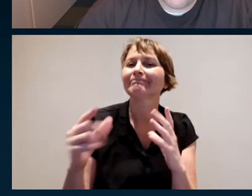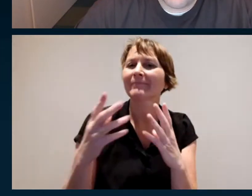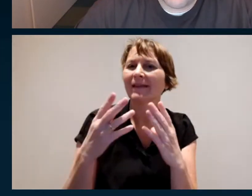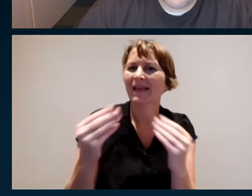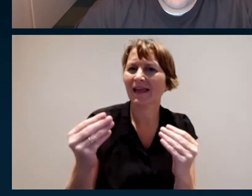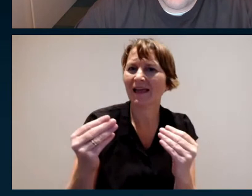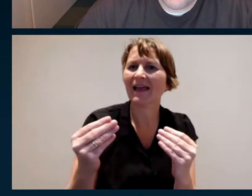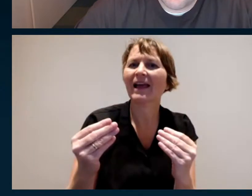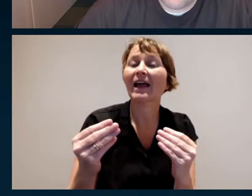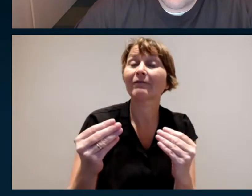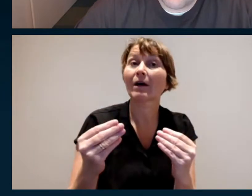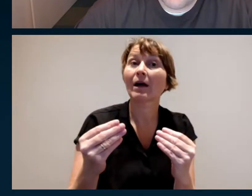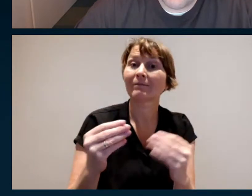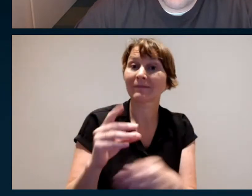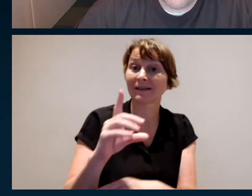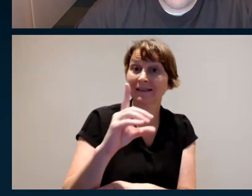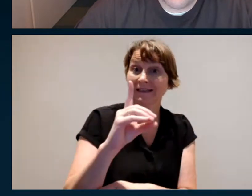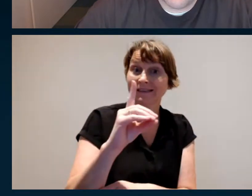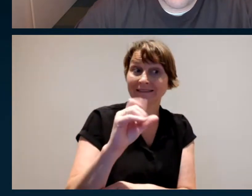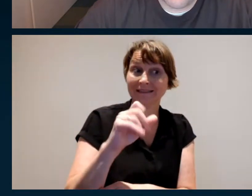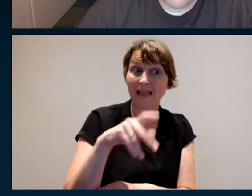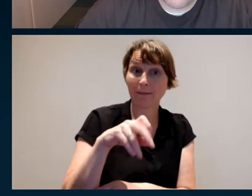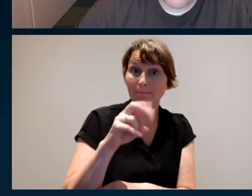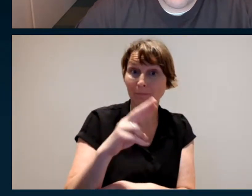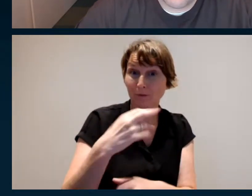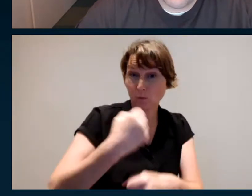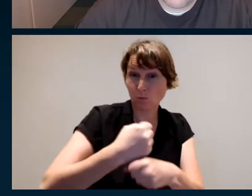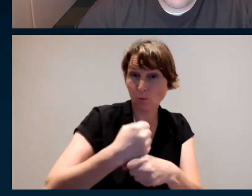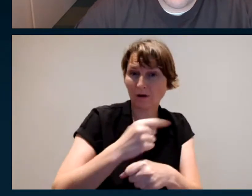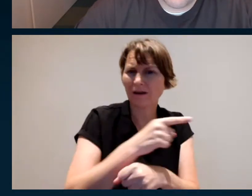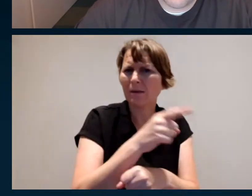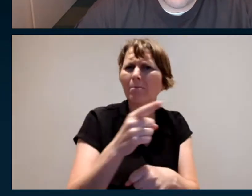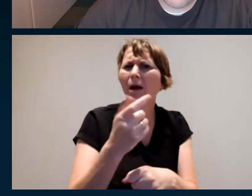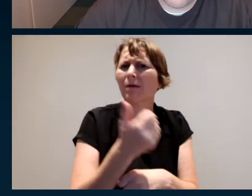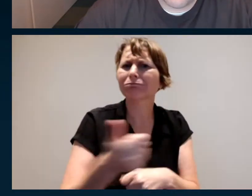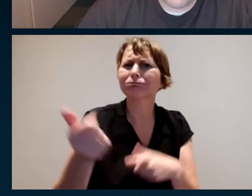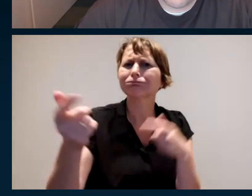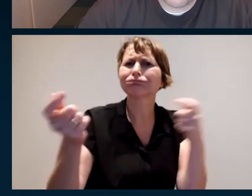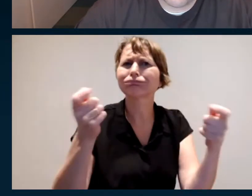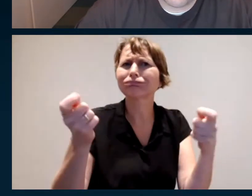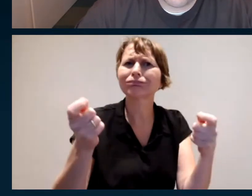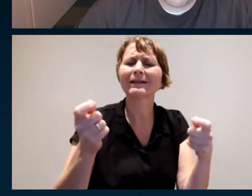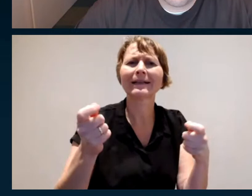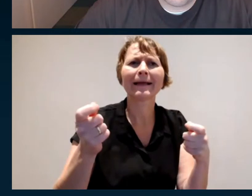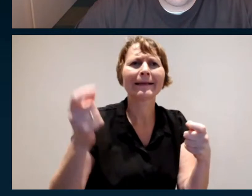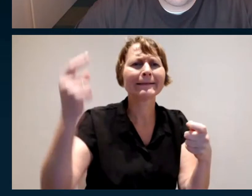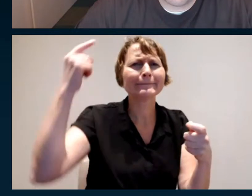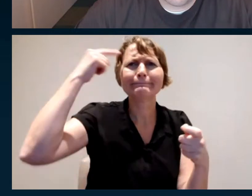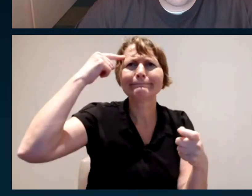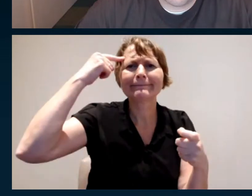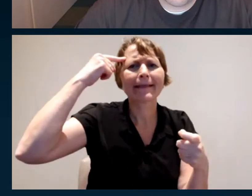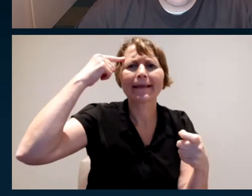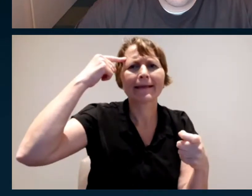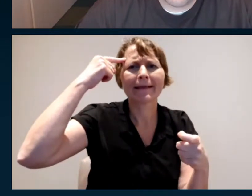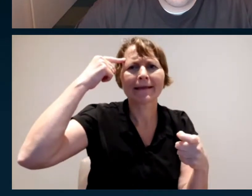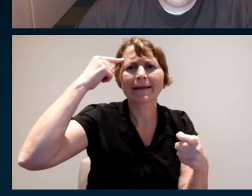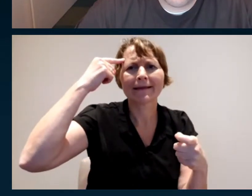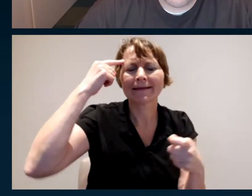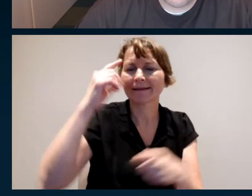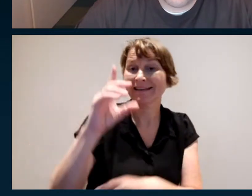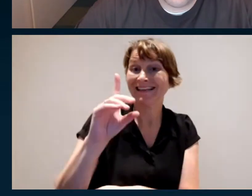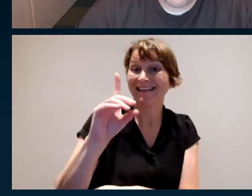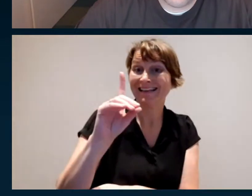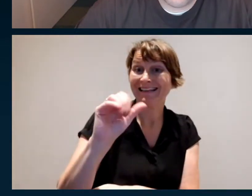working, not administrators or data center mindset people, it's always